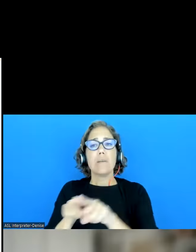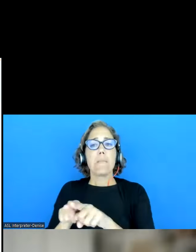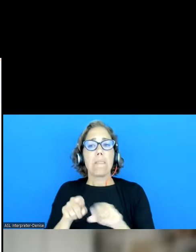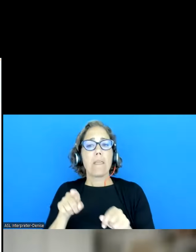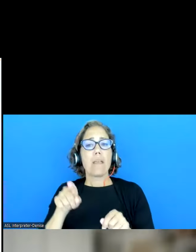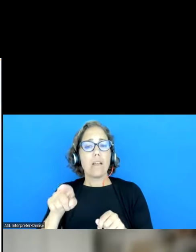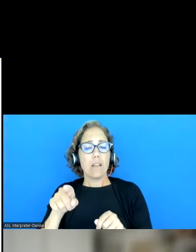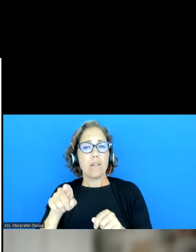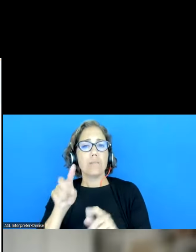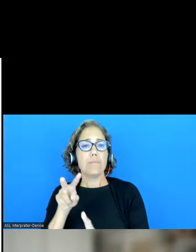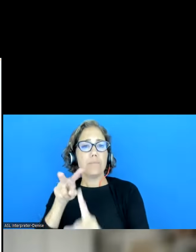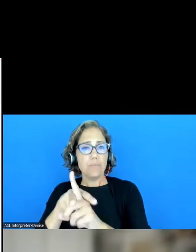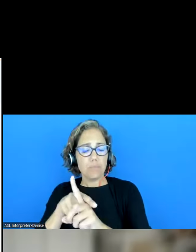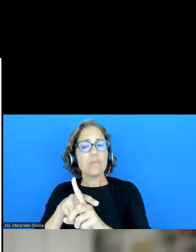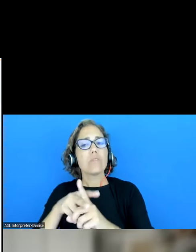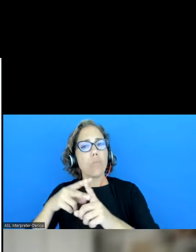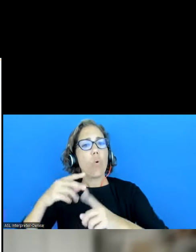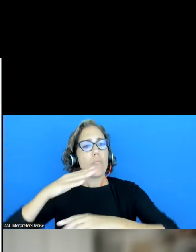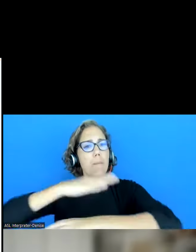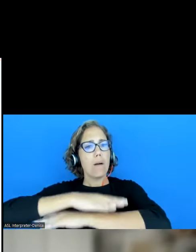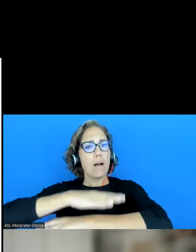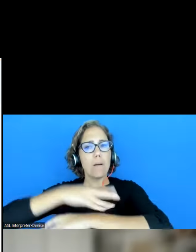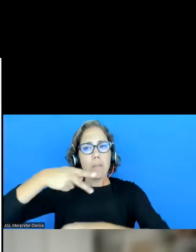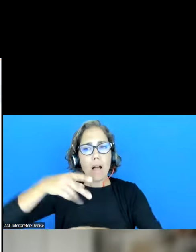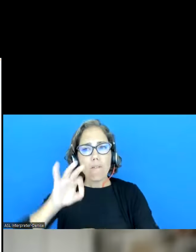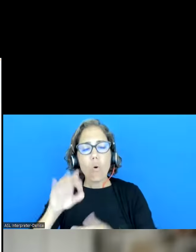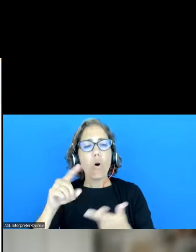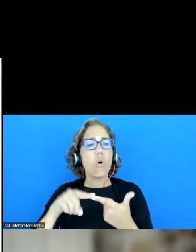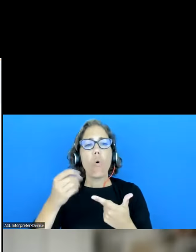email marketing platform you use or the social media